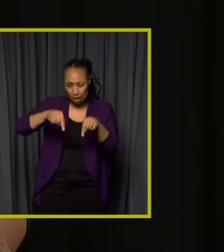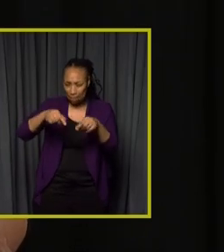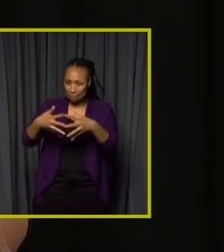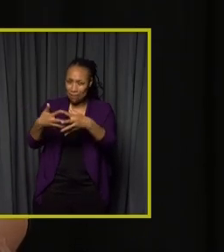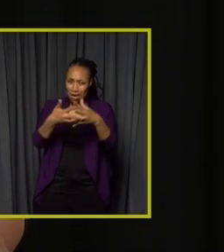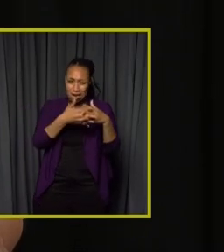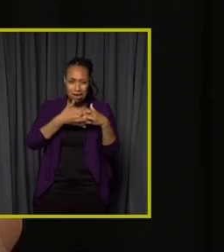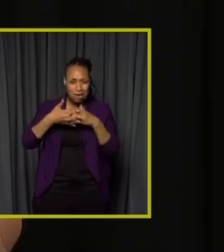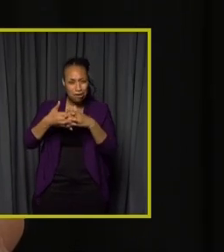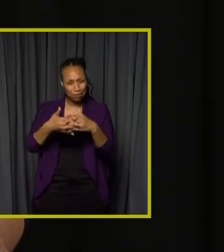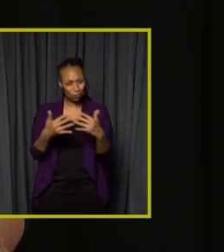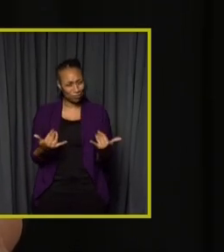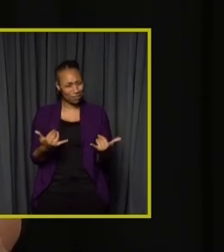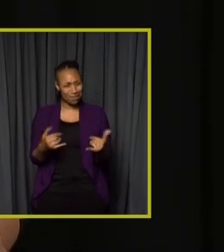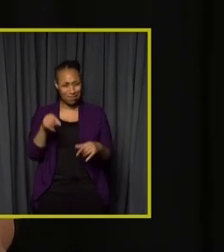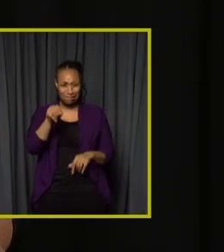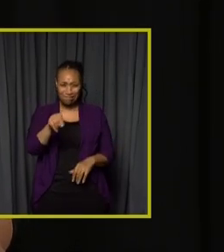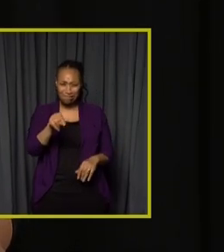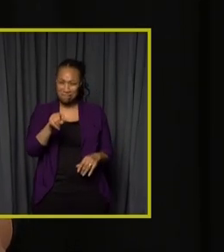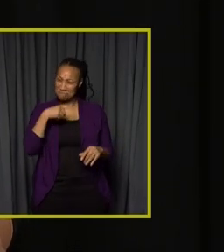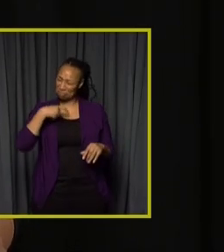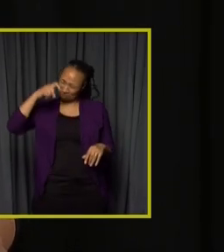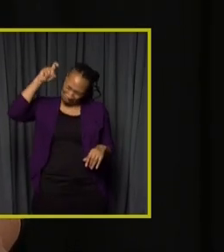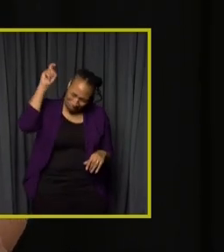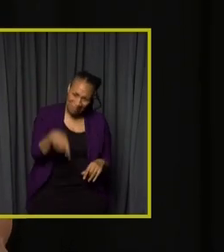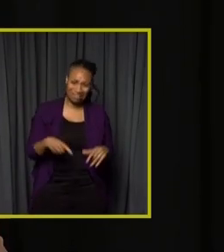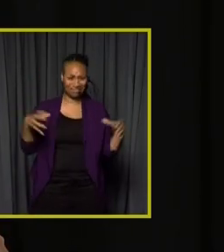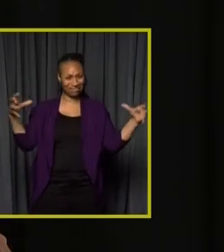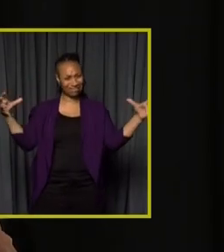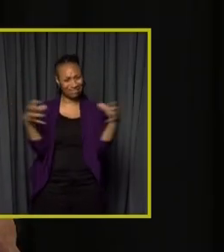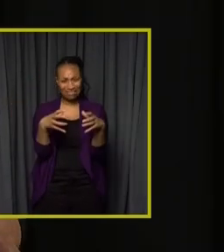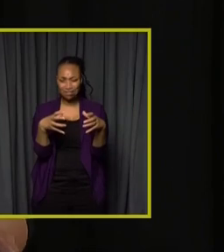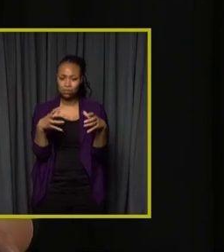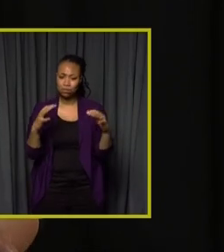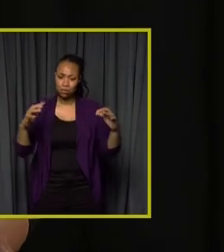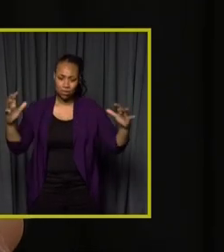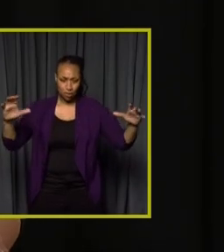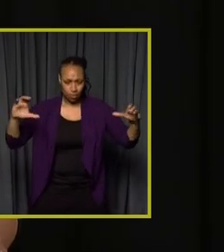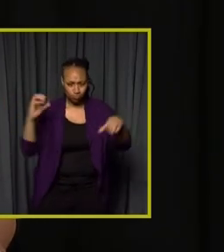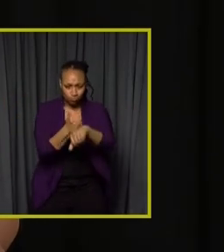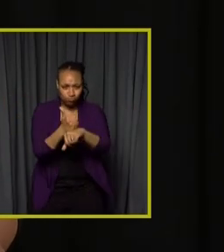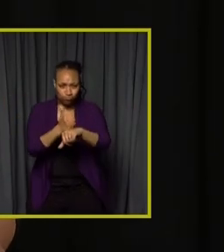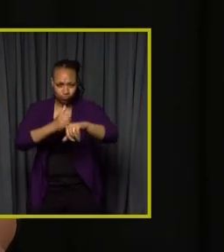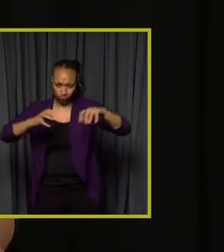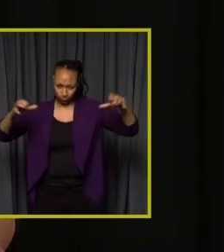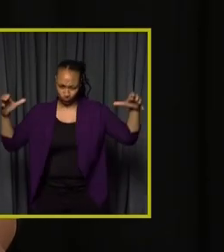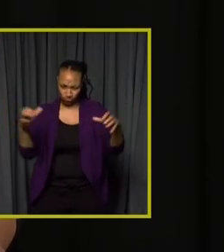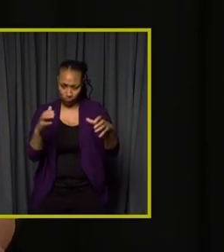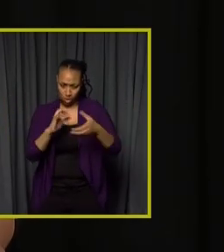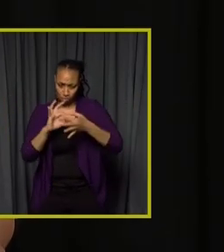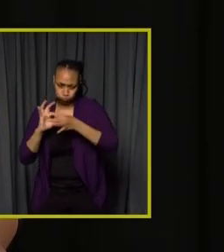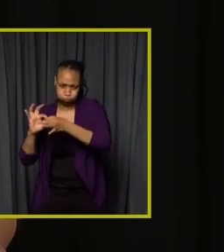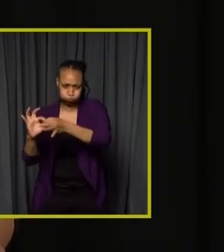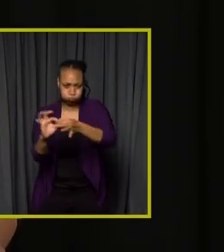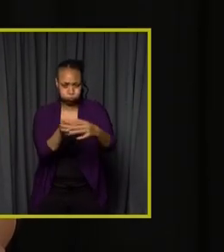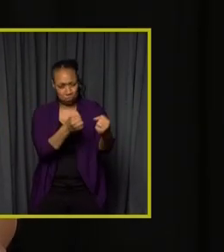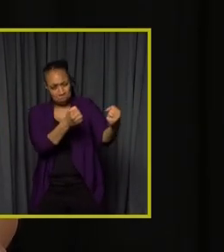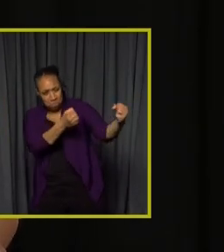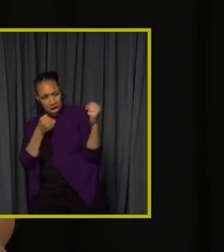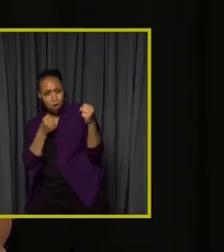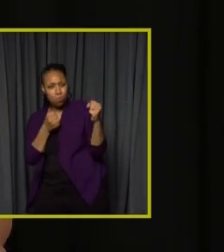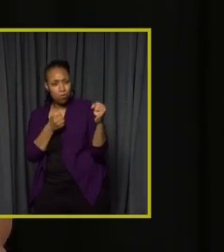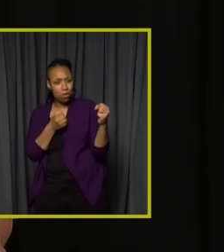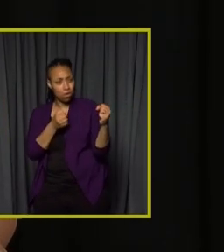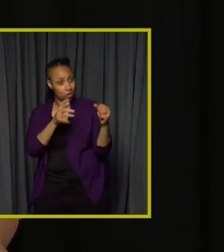together and building power. We know that bold, revolutionary, systemic change is